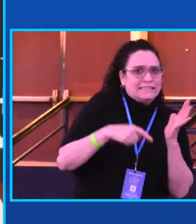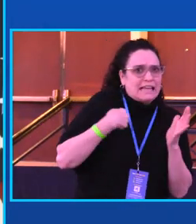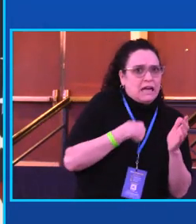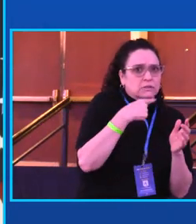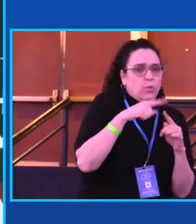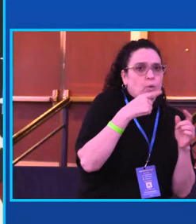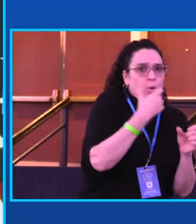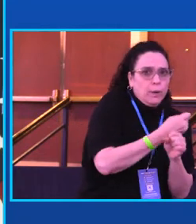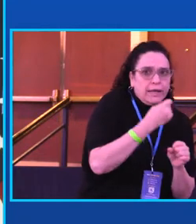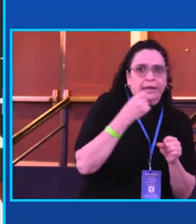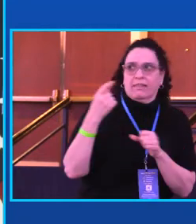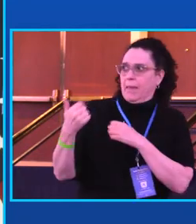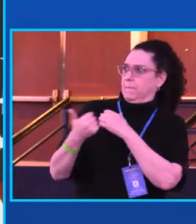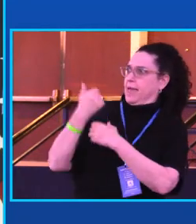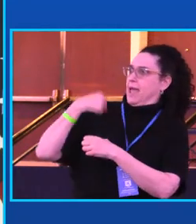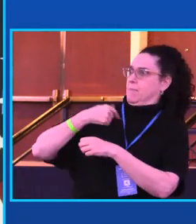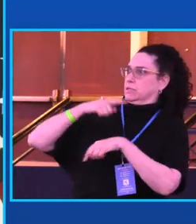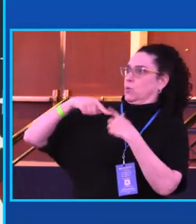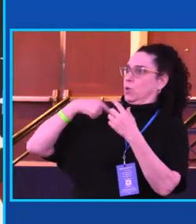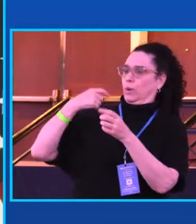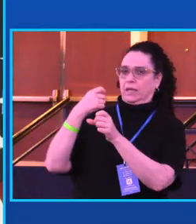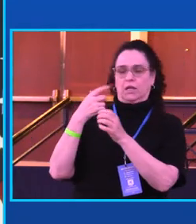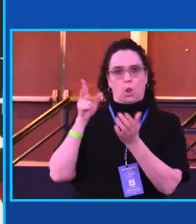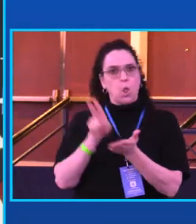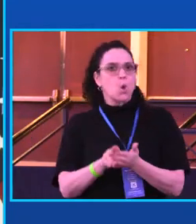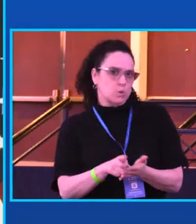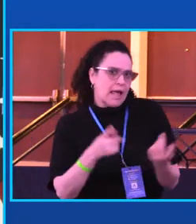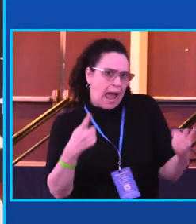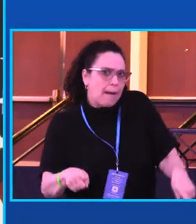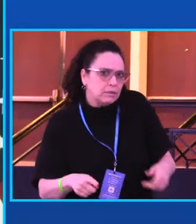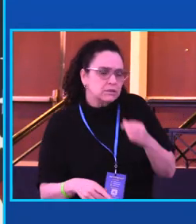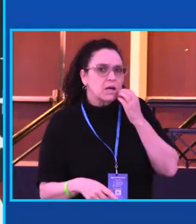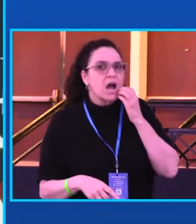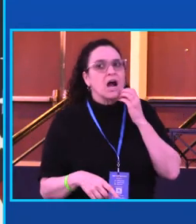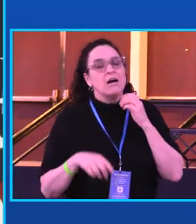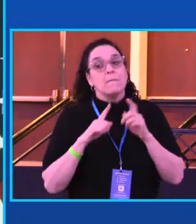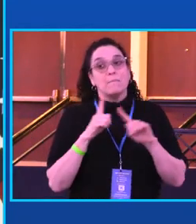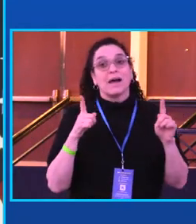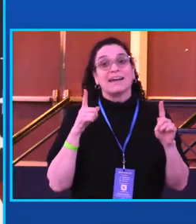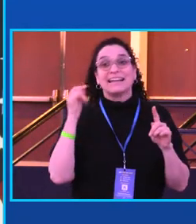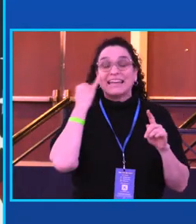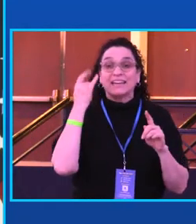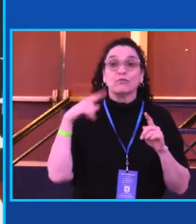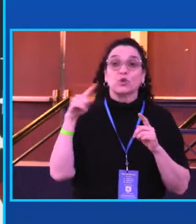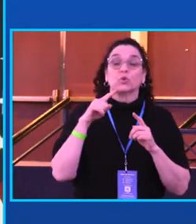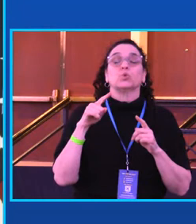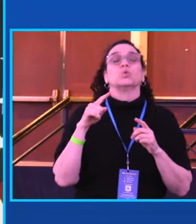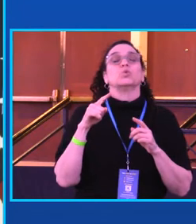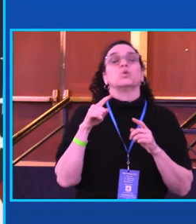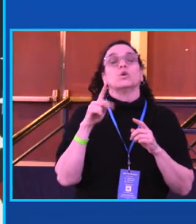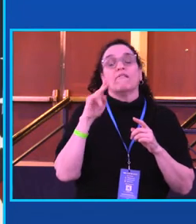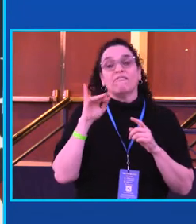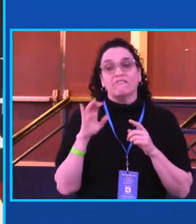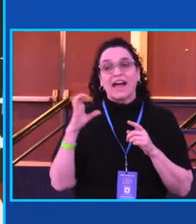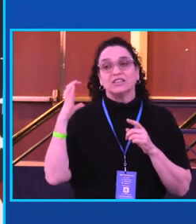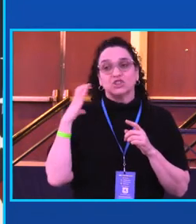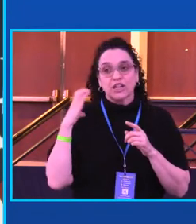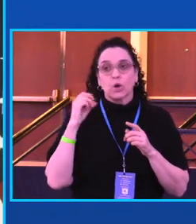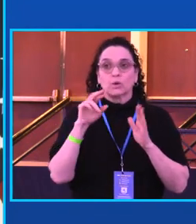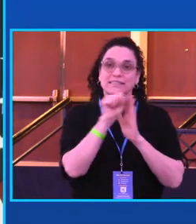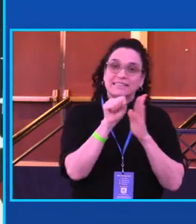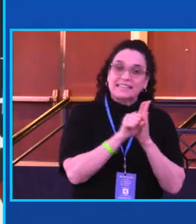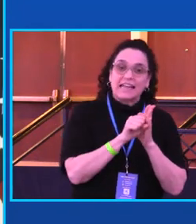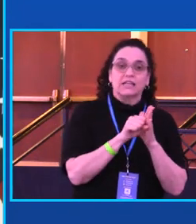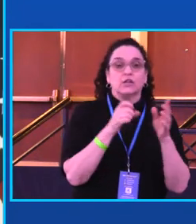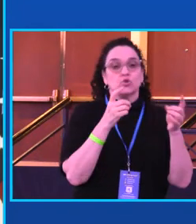we lose. Amen. Now, if you are a state party chair, vice chair, or executive director, I would welcome you to please stand right